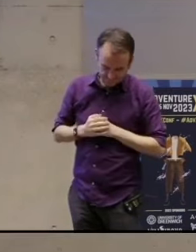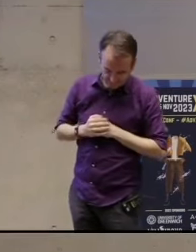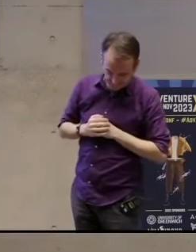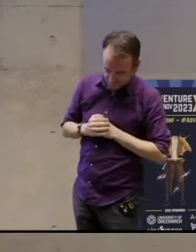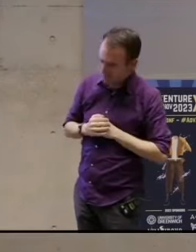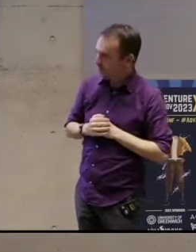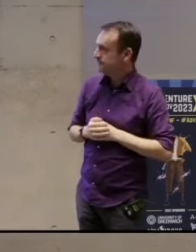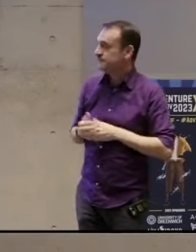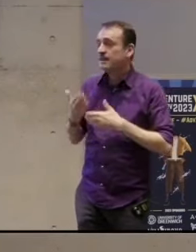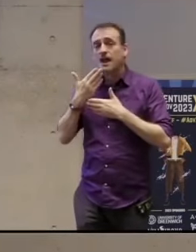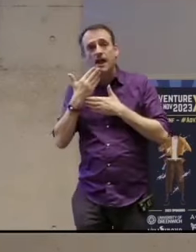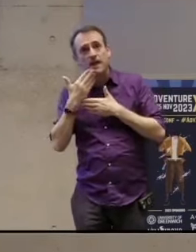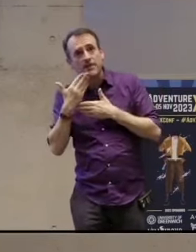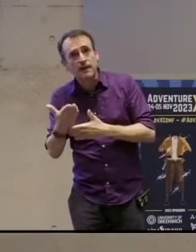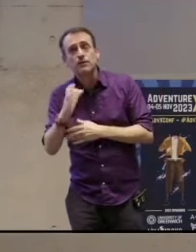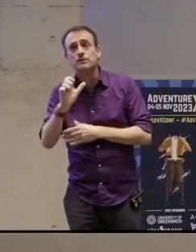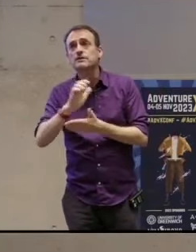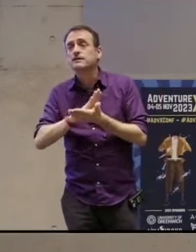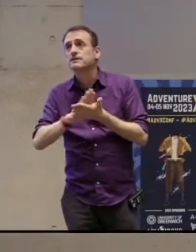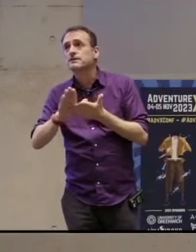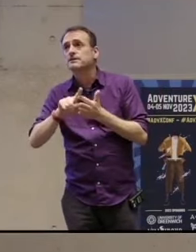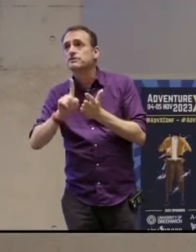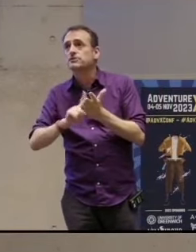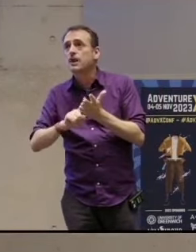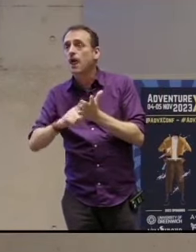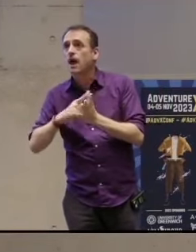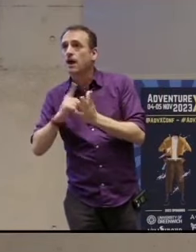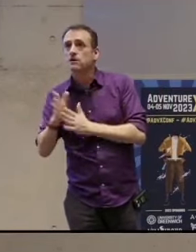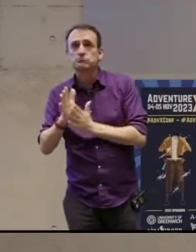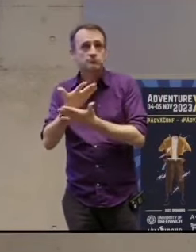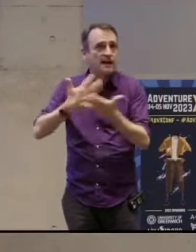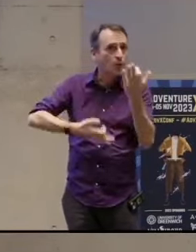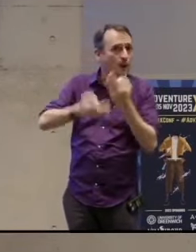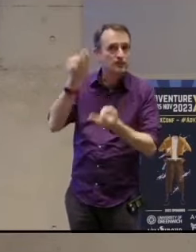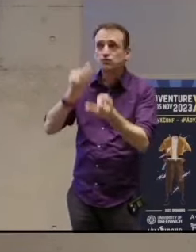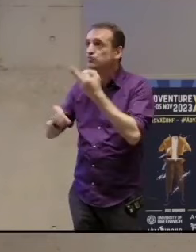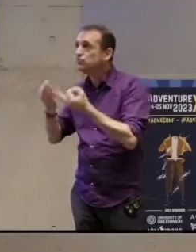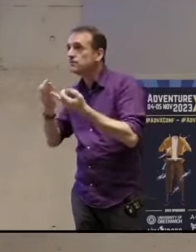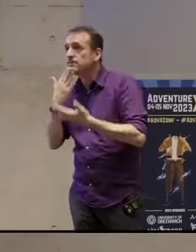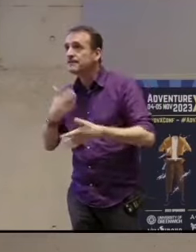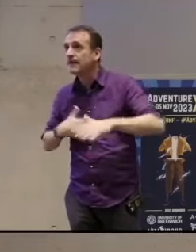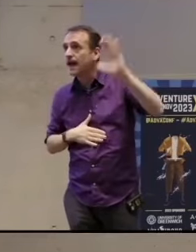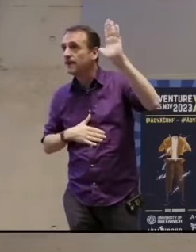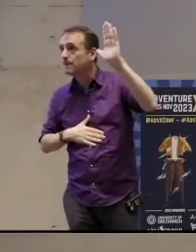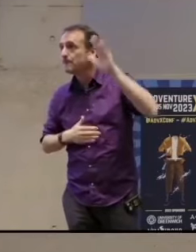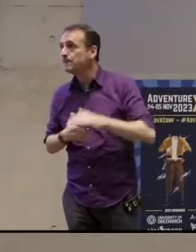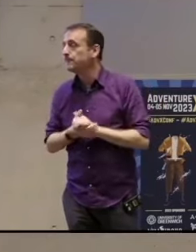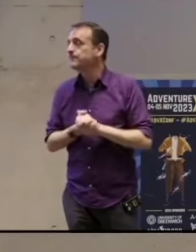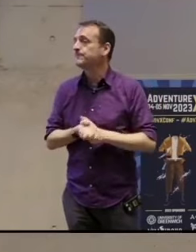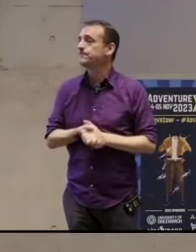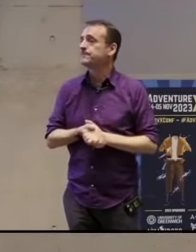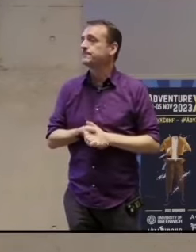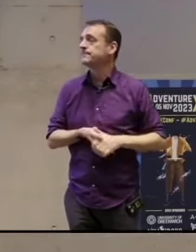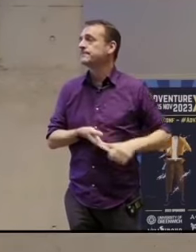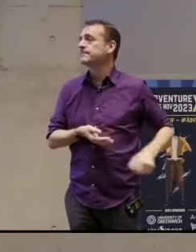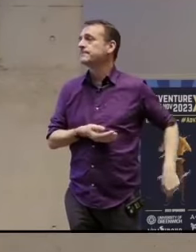Thank you, Chella. We have some time for questions. If anyone wants to put their hand in the air, I will bring you the microphone.